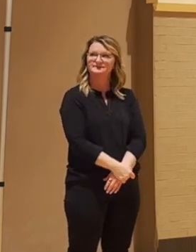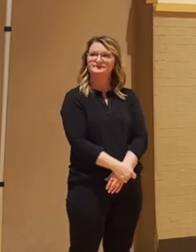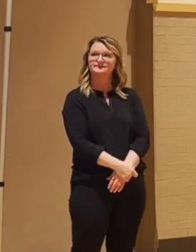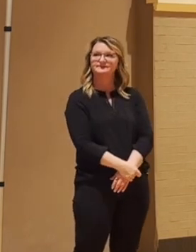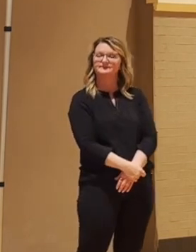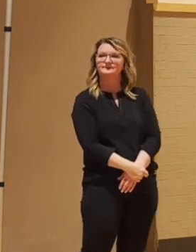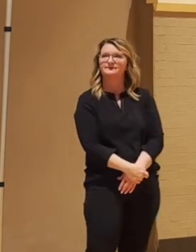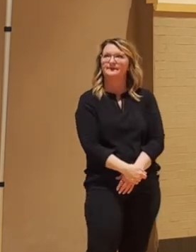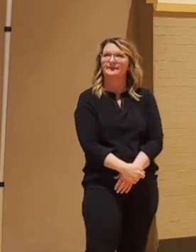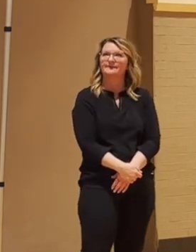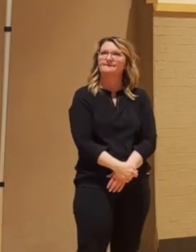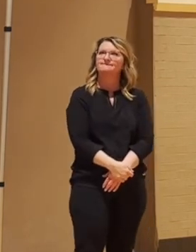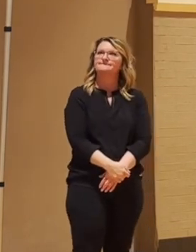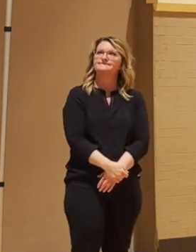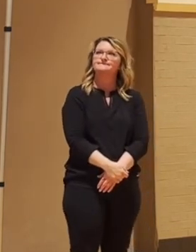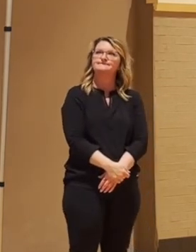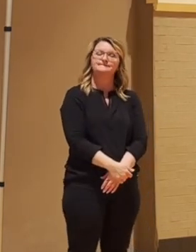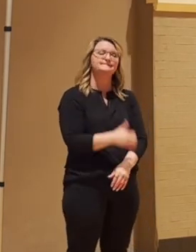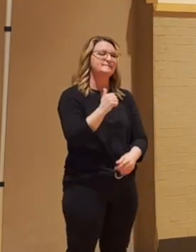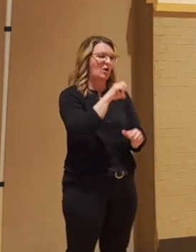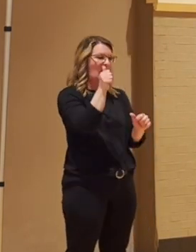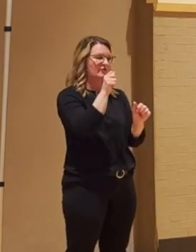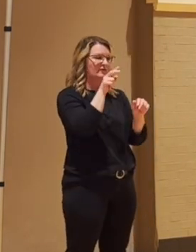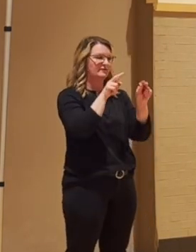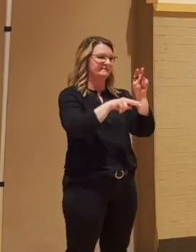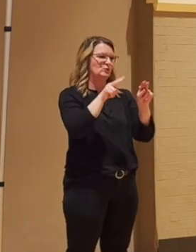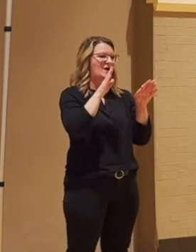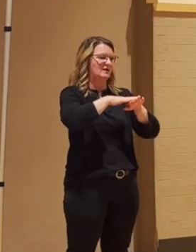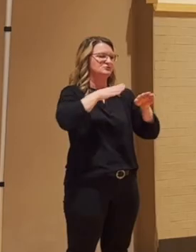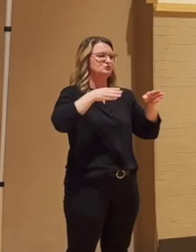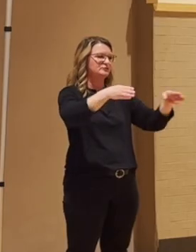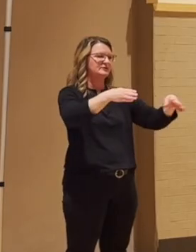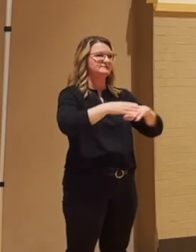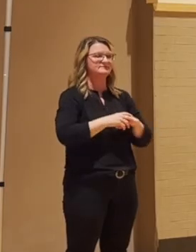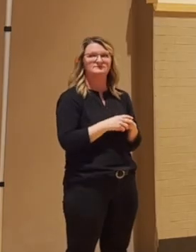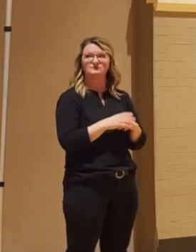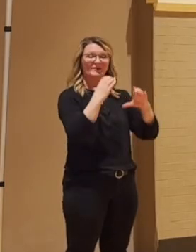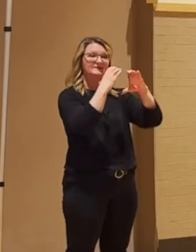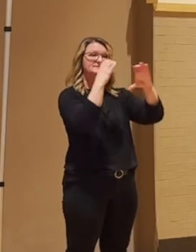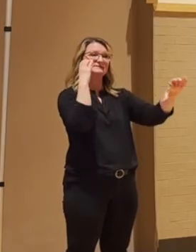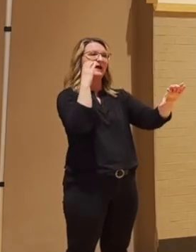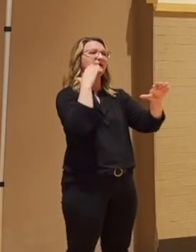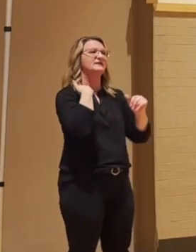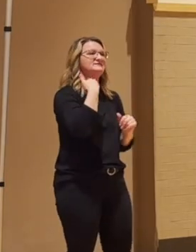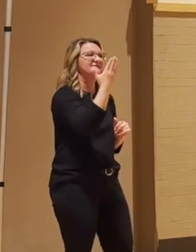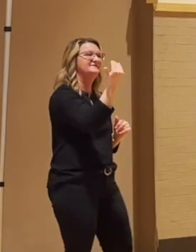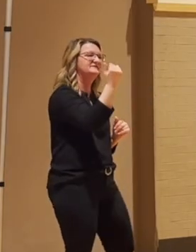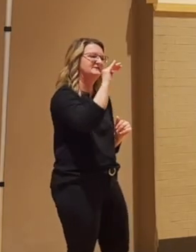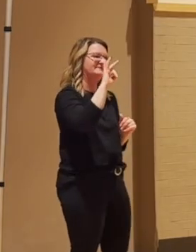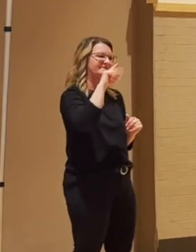This is just another closer view or street view of the tank. The tank will be 15 feet deep.